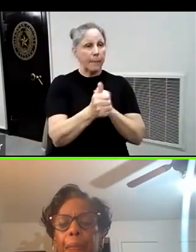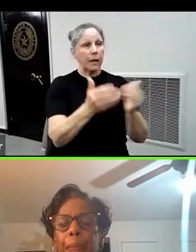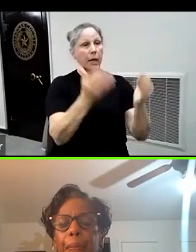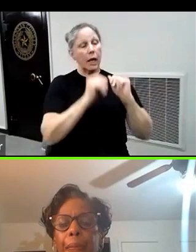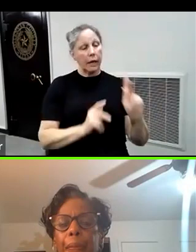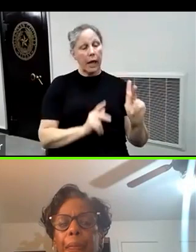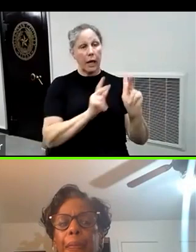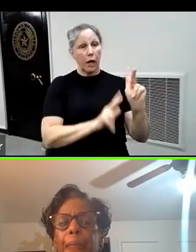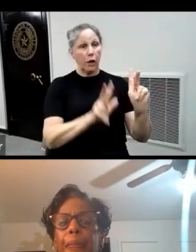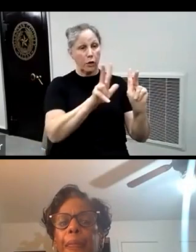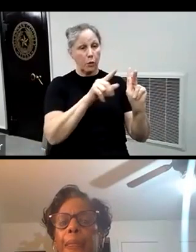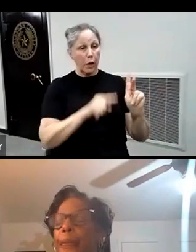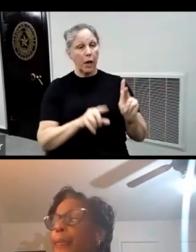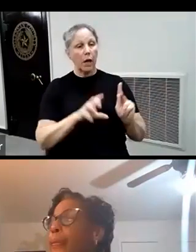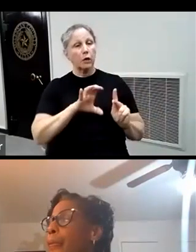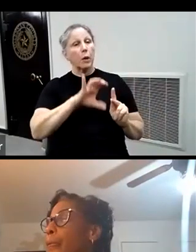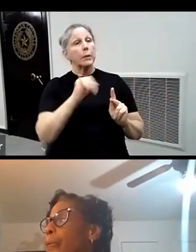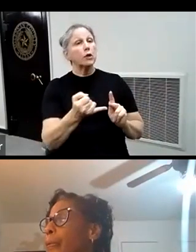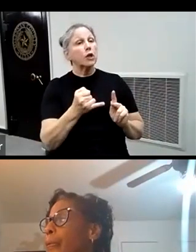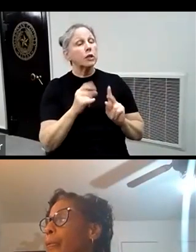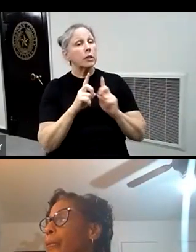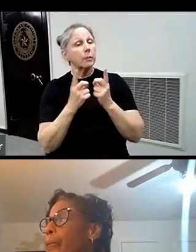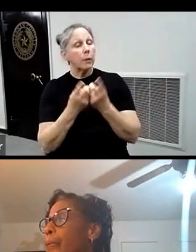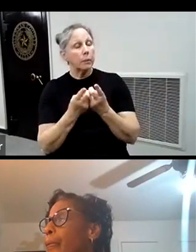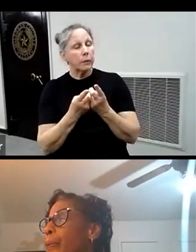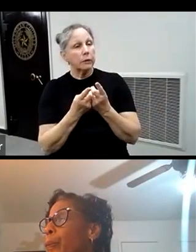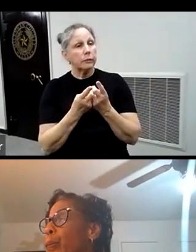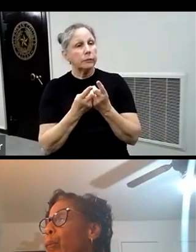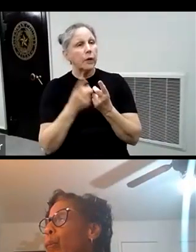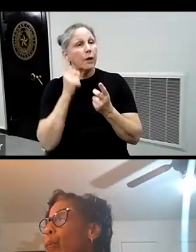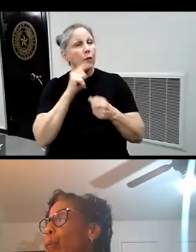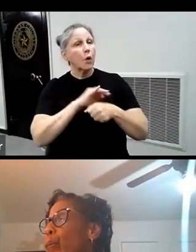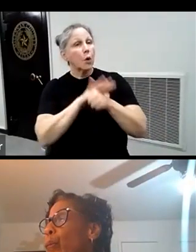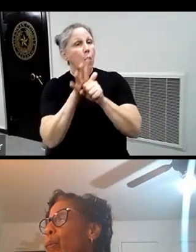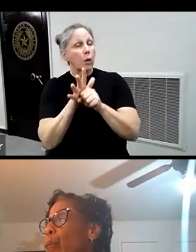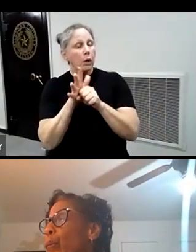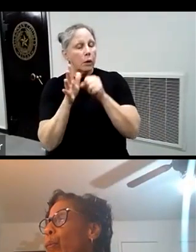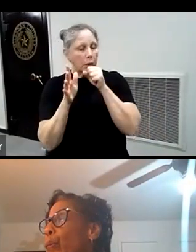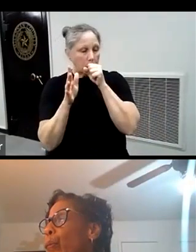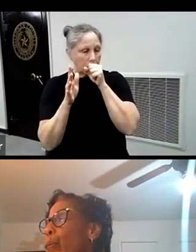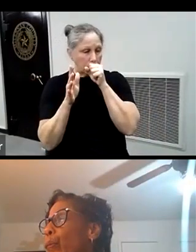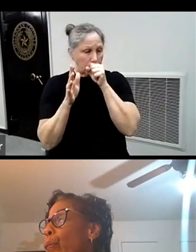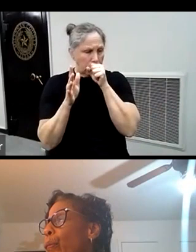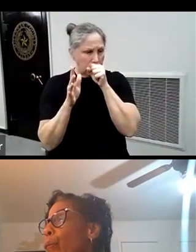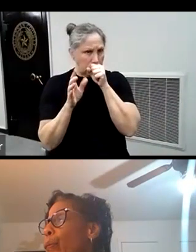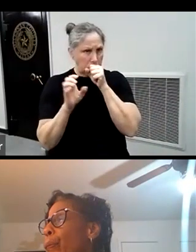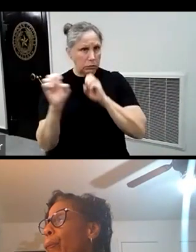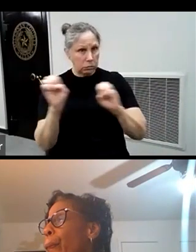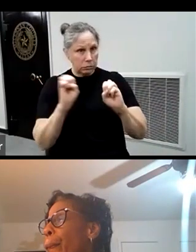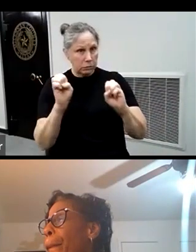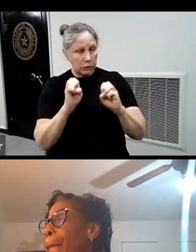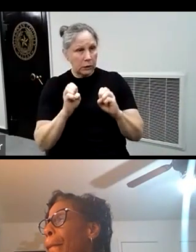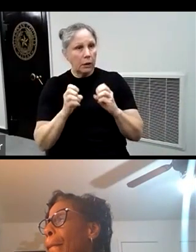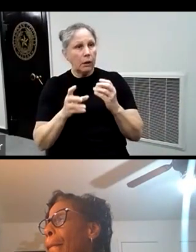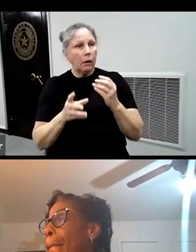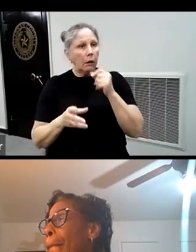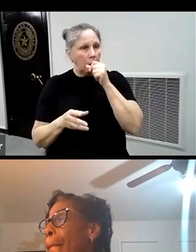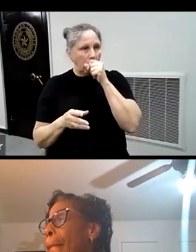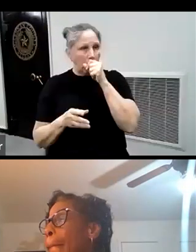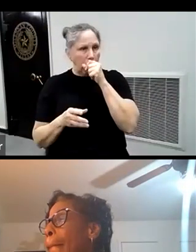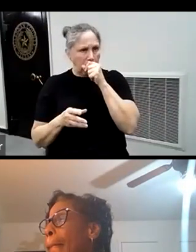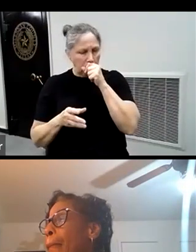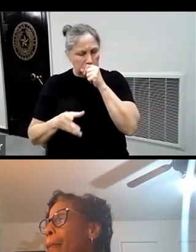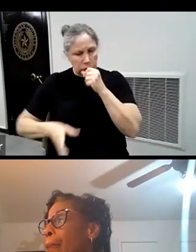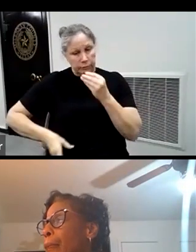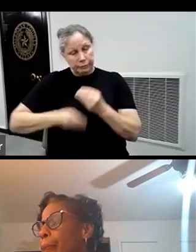K3 regarding the Criminal Justice Division of the Coronavirus Emergency Supplemental